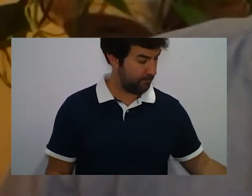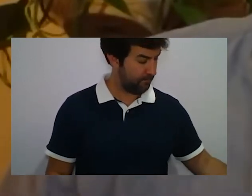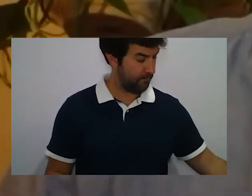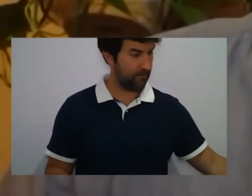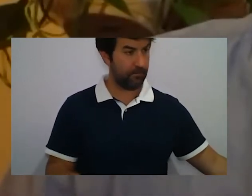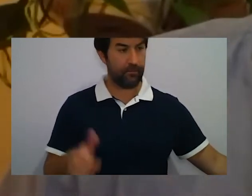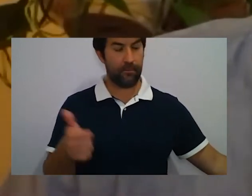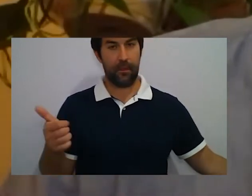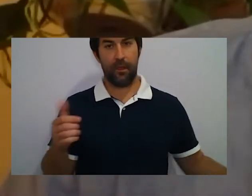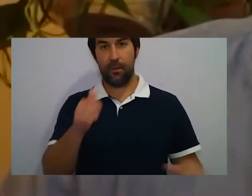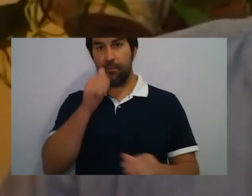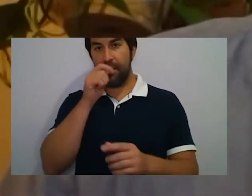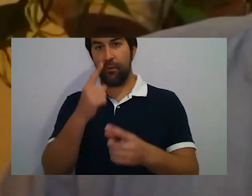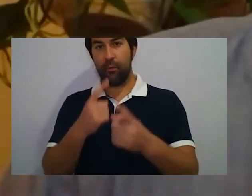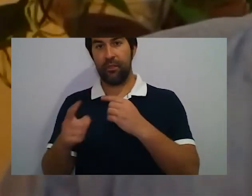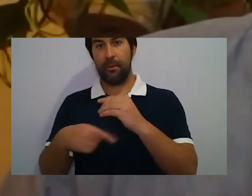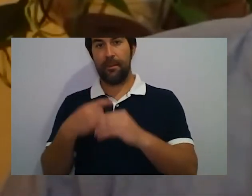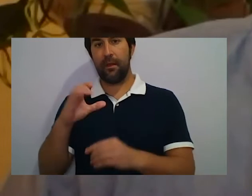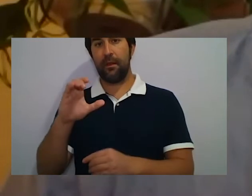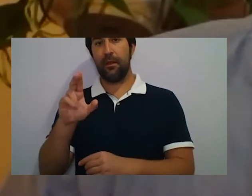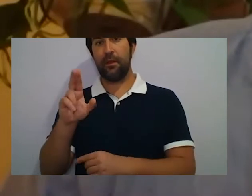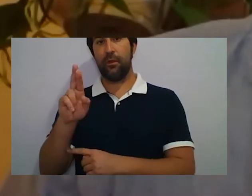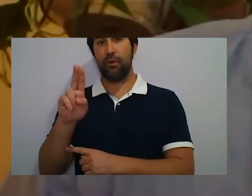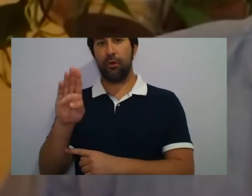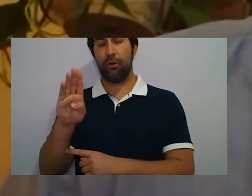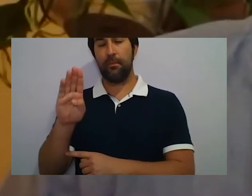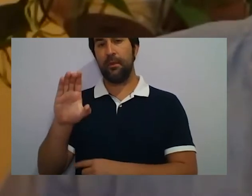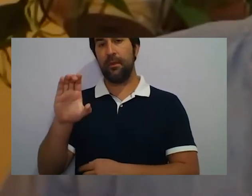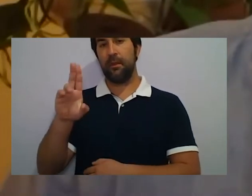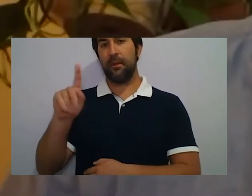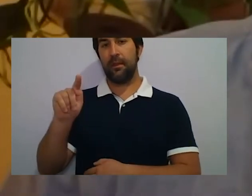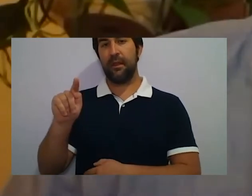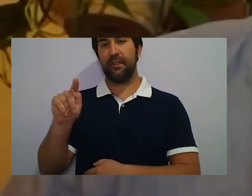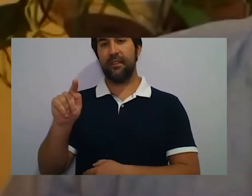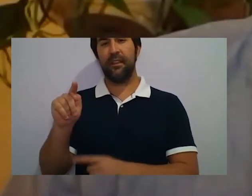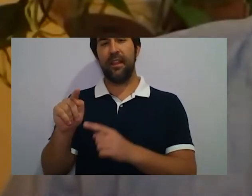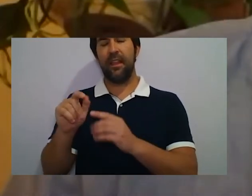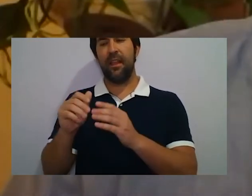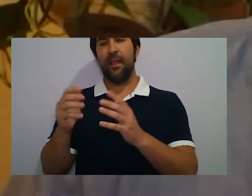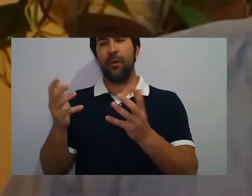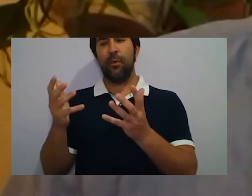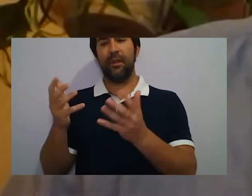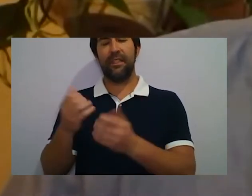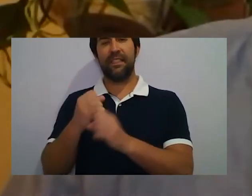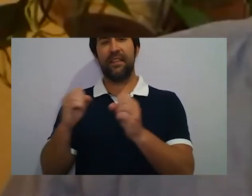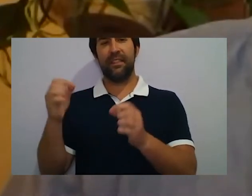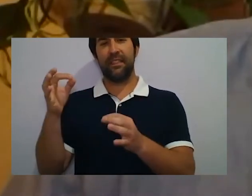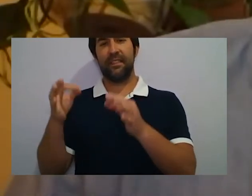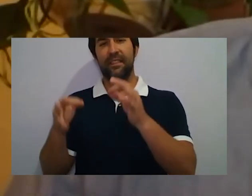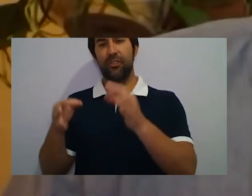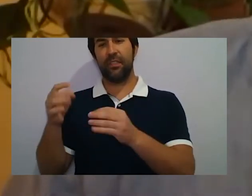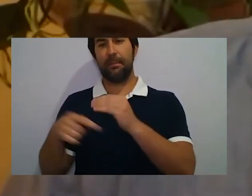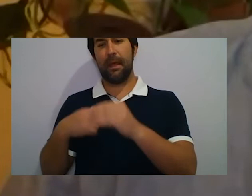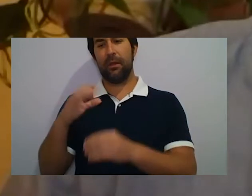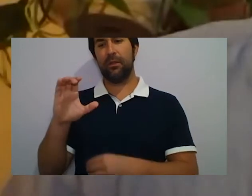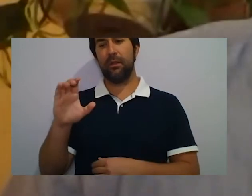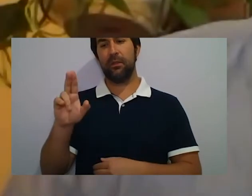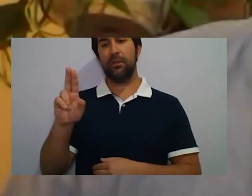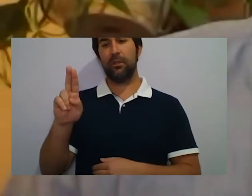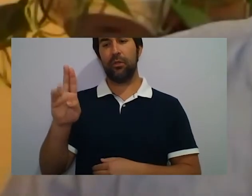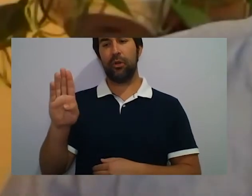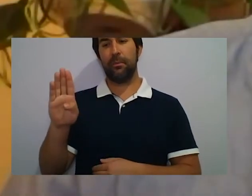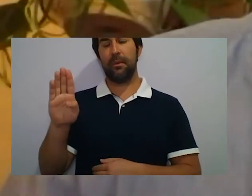of need that really need that connectivity, that have more limited mobility options available to them? Flood control is